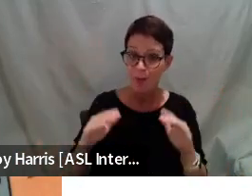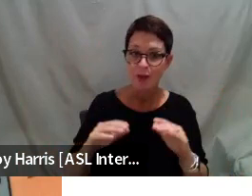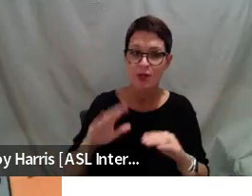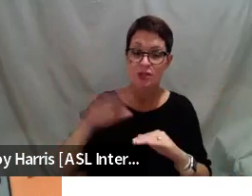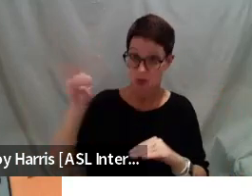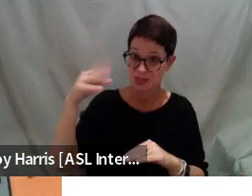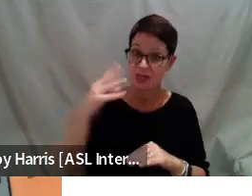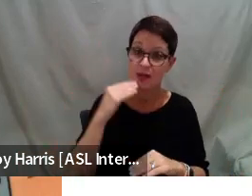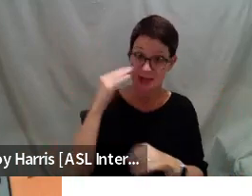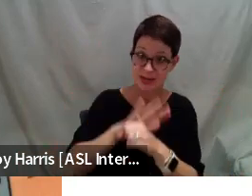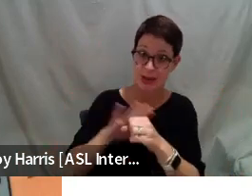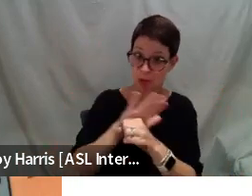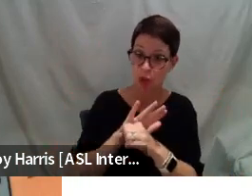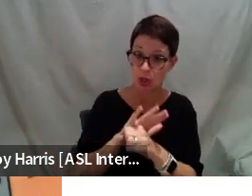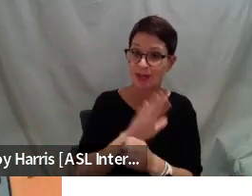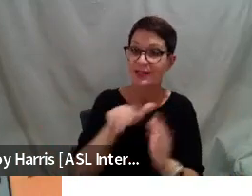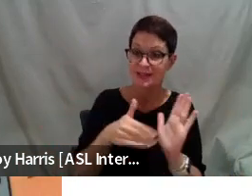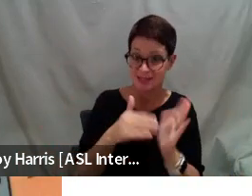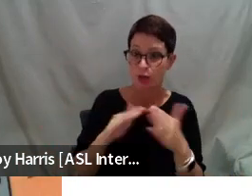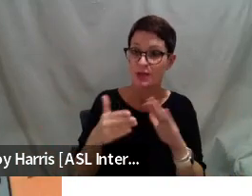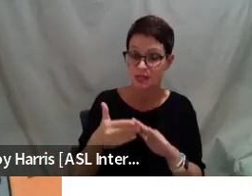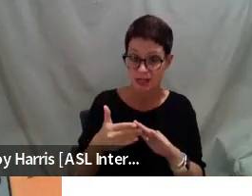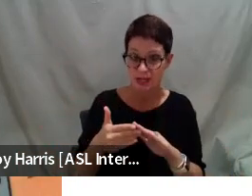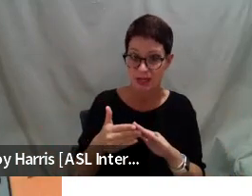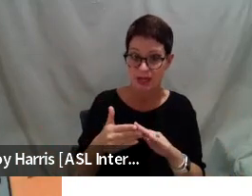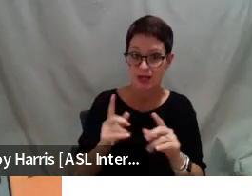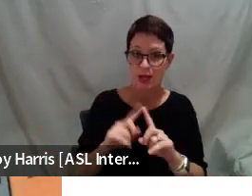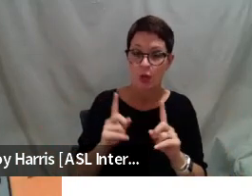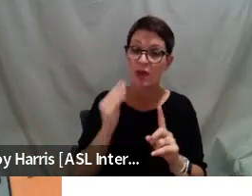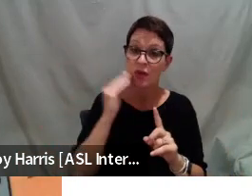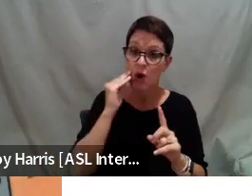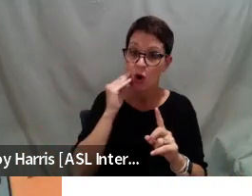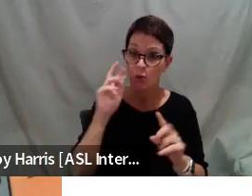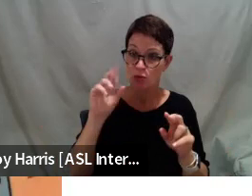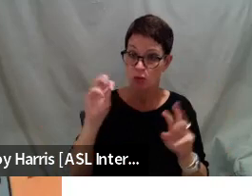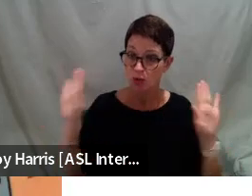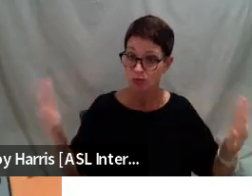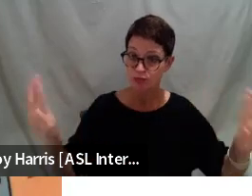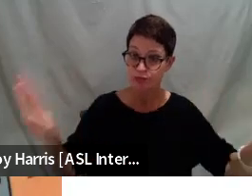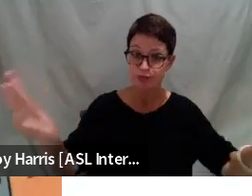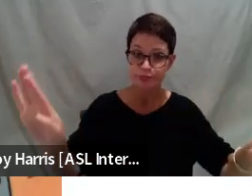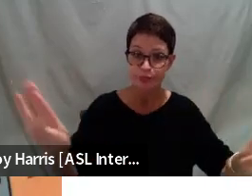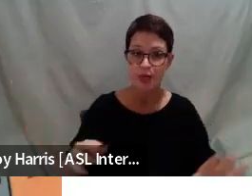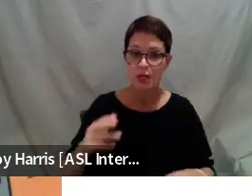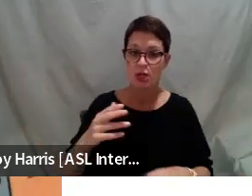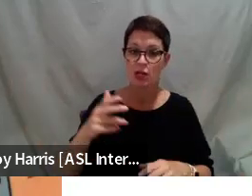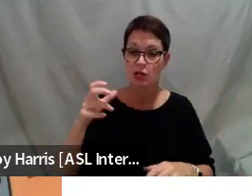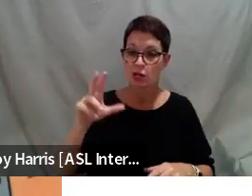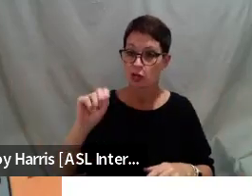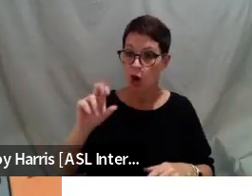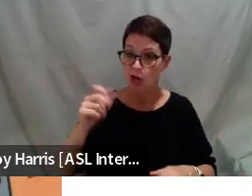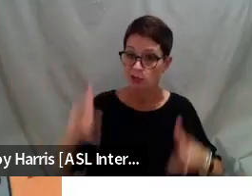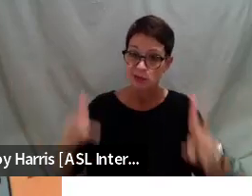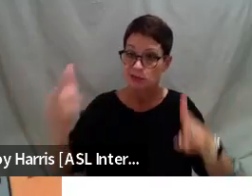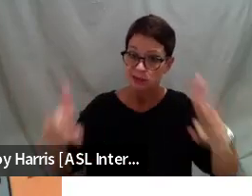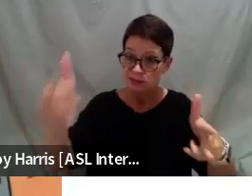sunny neighborhood in Center City with row homes covered by lots of trees and